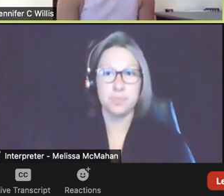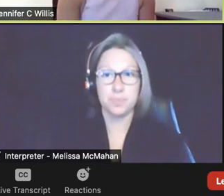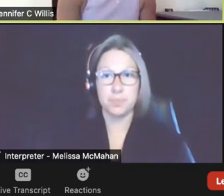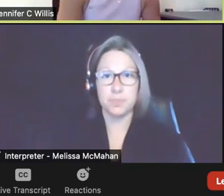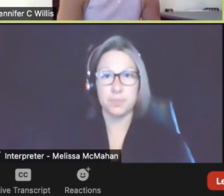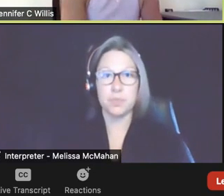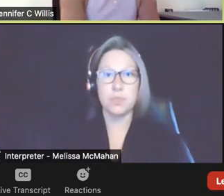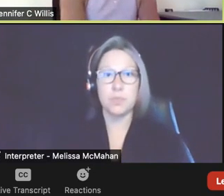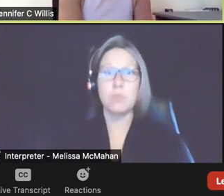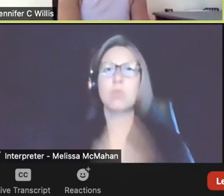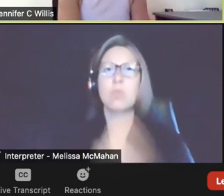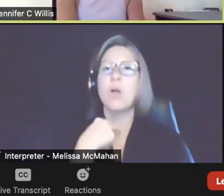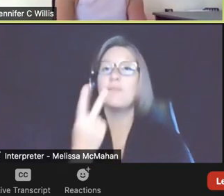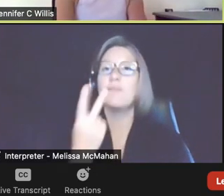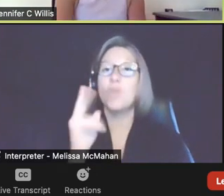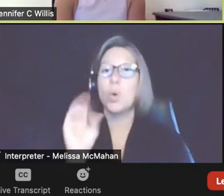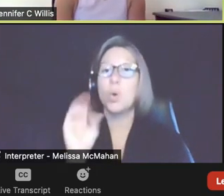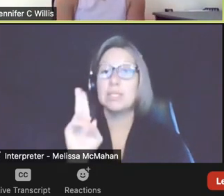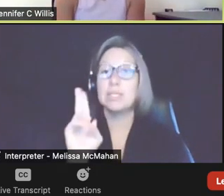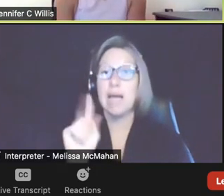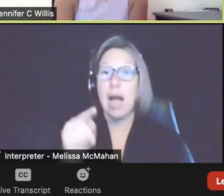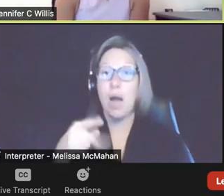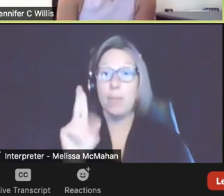And voice output devices.